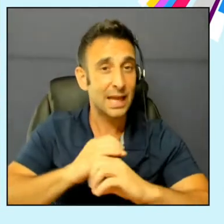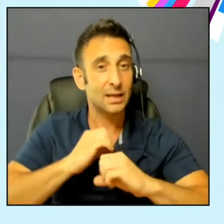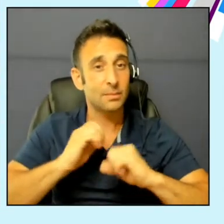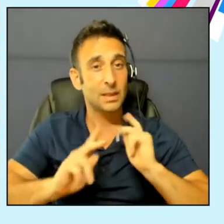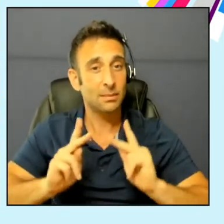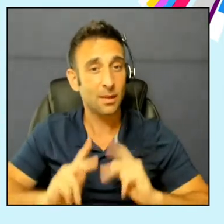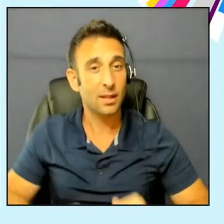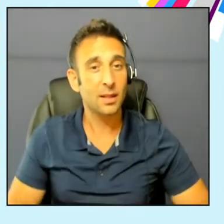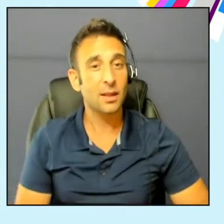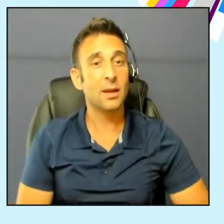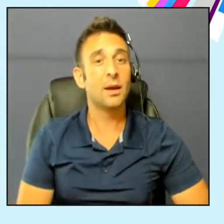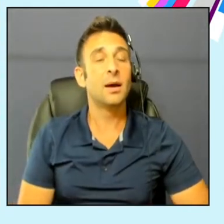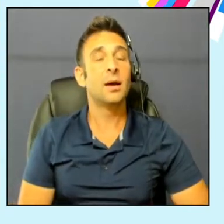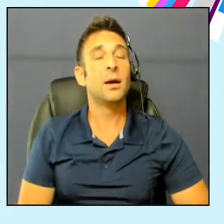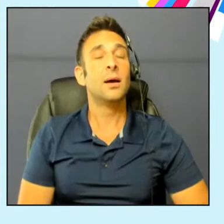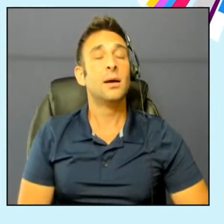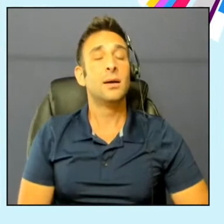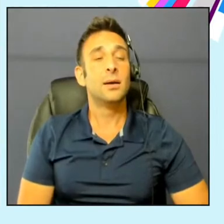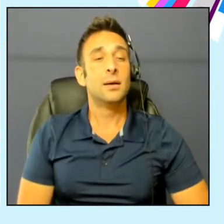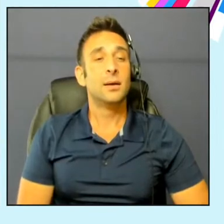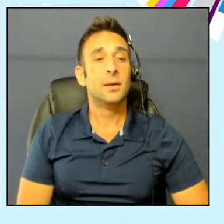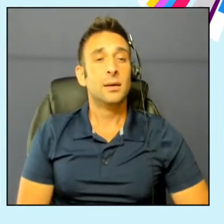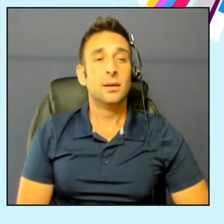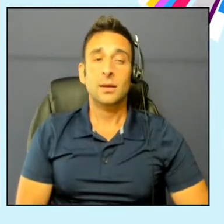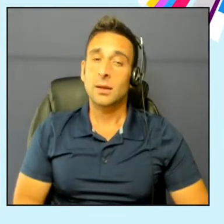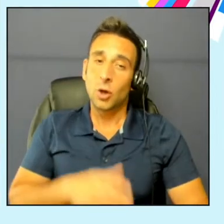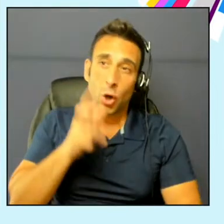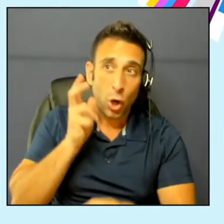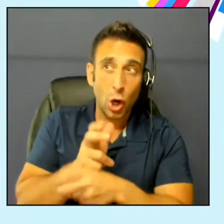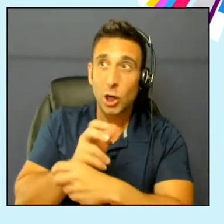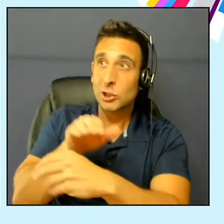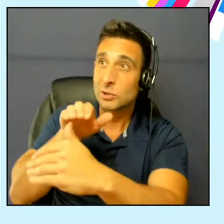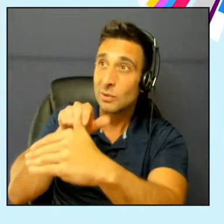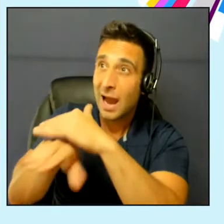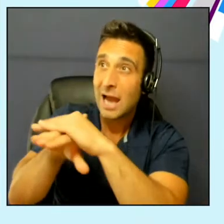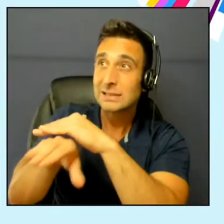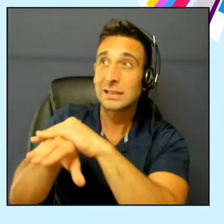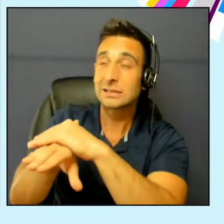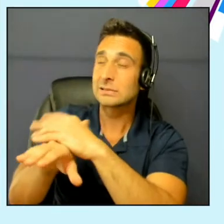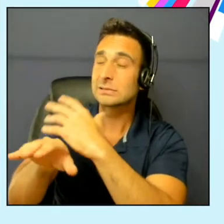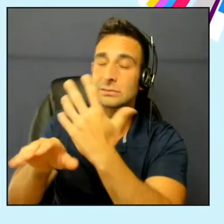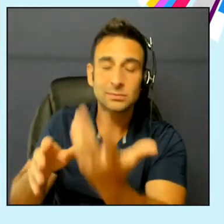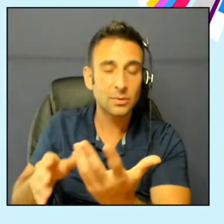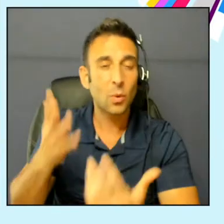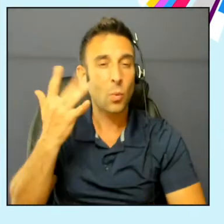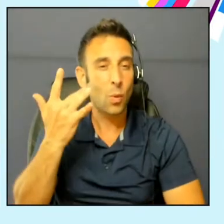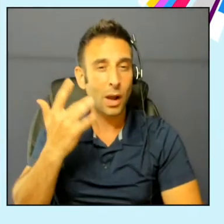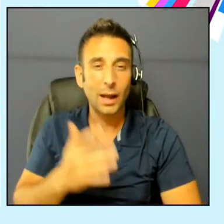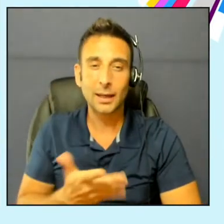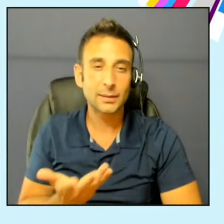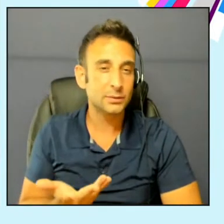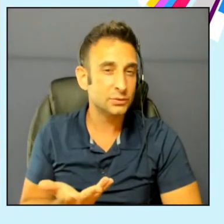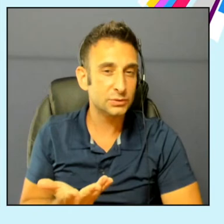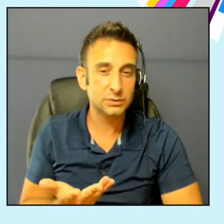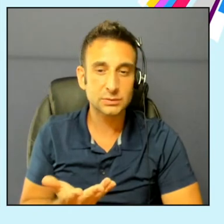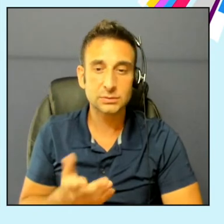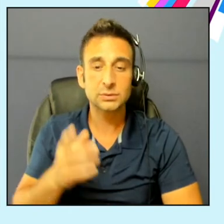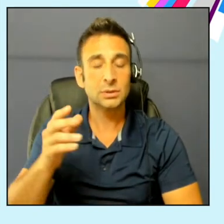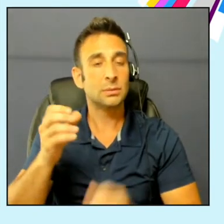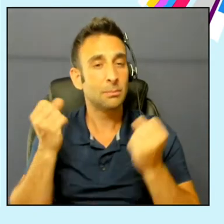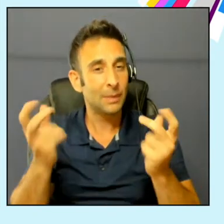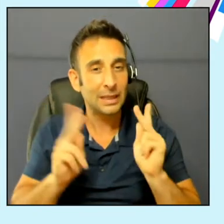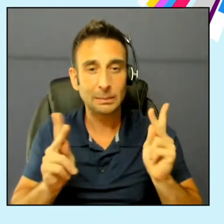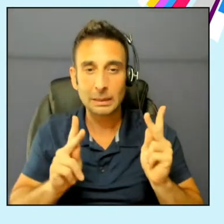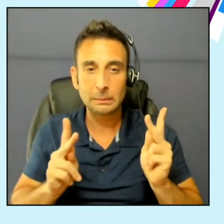practices. These are very difficult to access in many cases because of just deep-seated homophobia and very